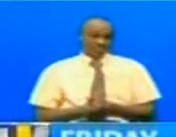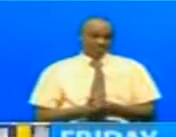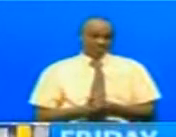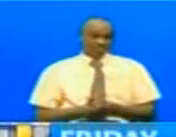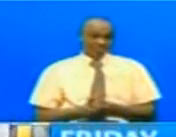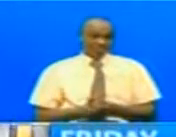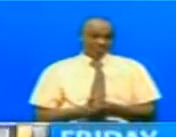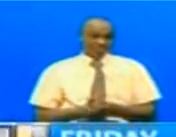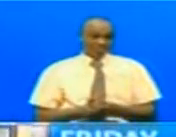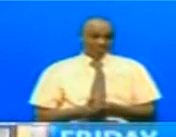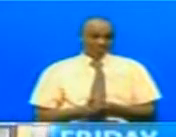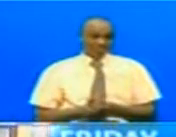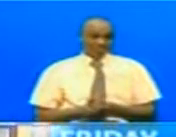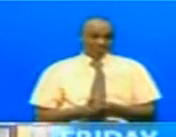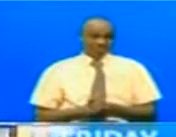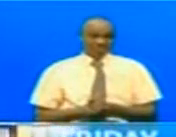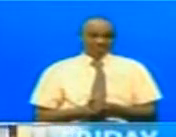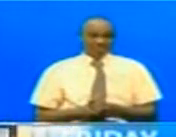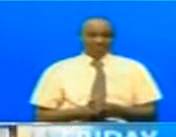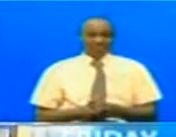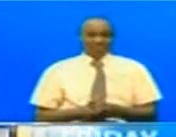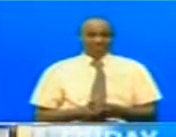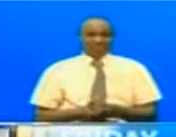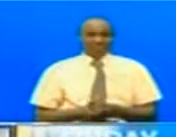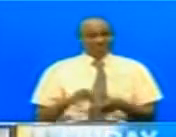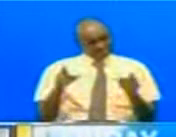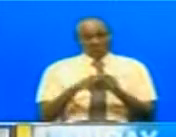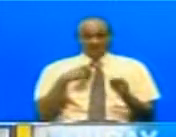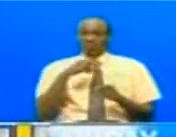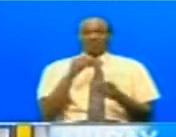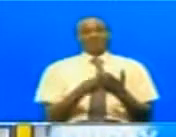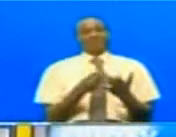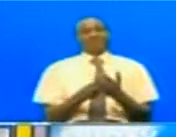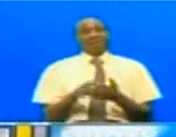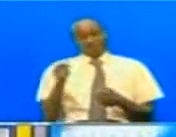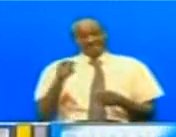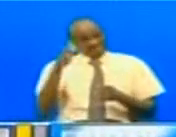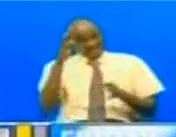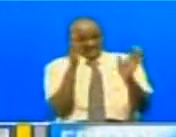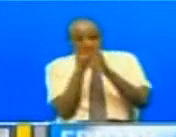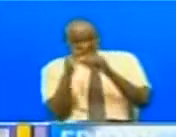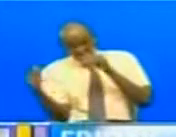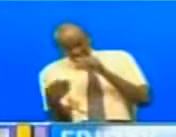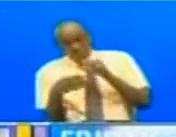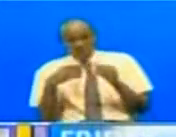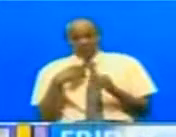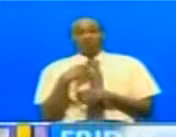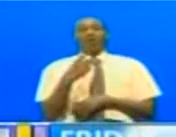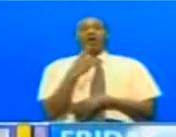know? I'm team money all day, baby. Team money. On the black market, ringside seats are going for close